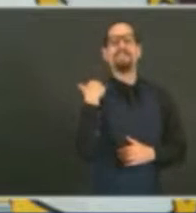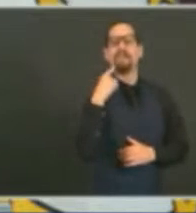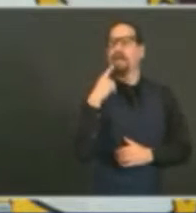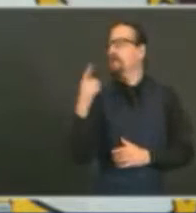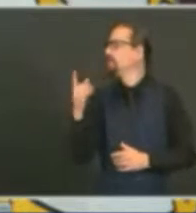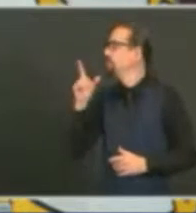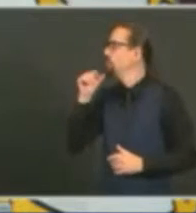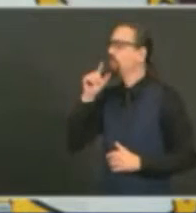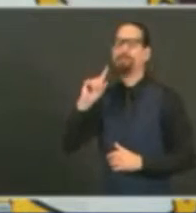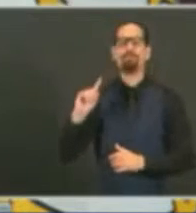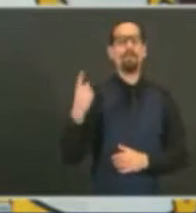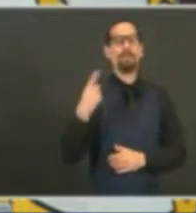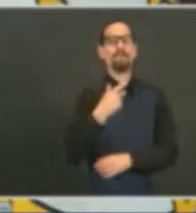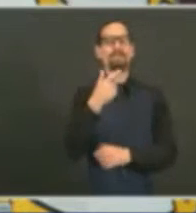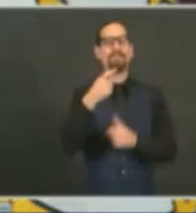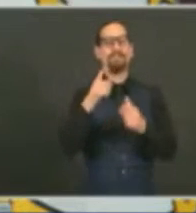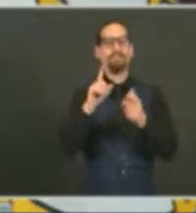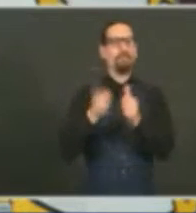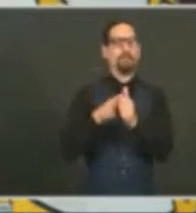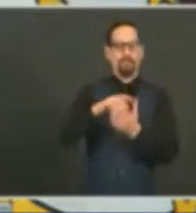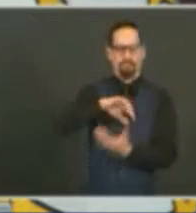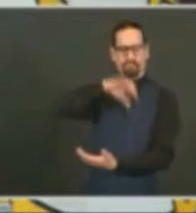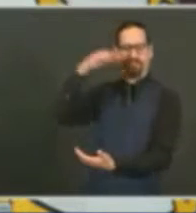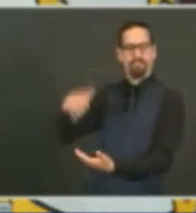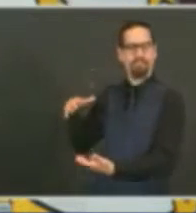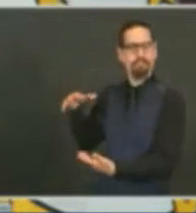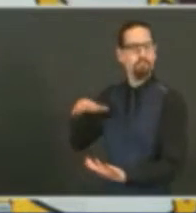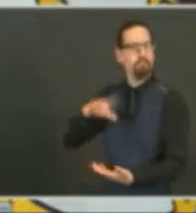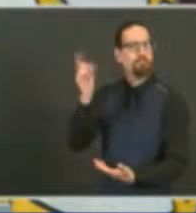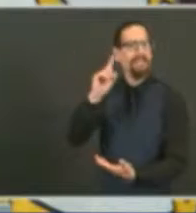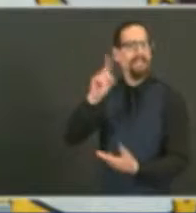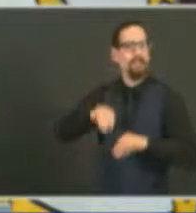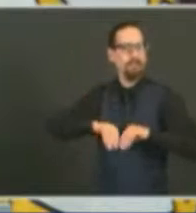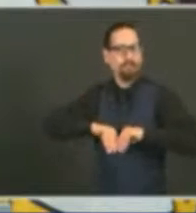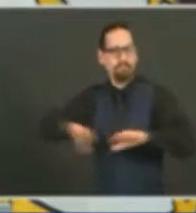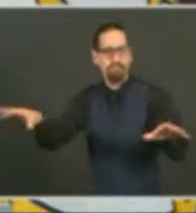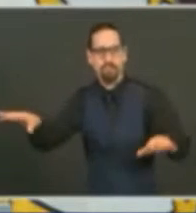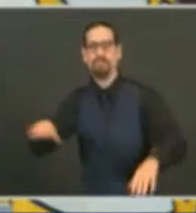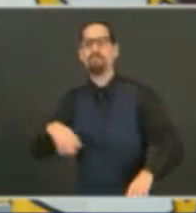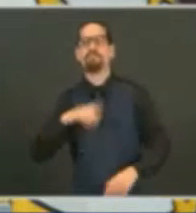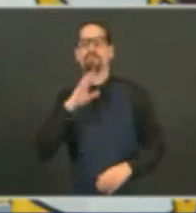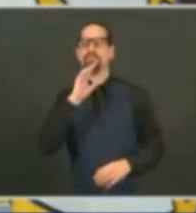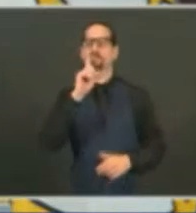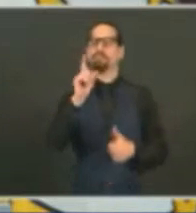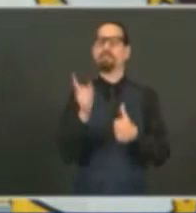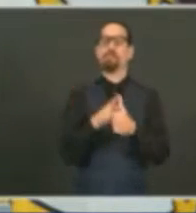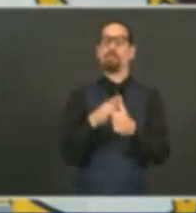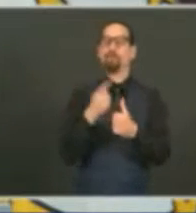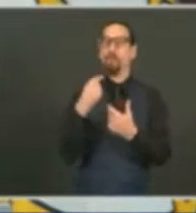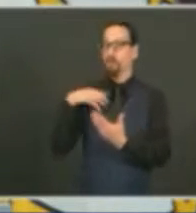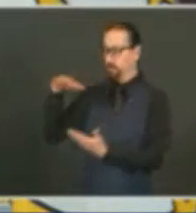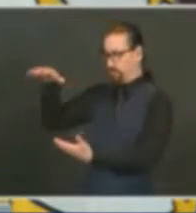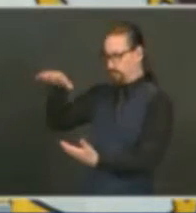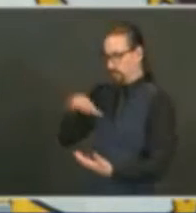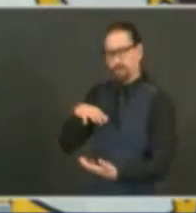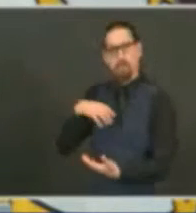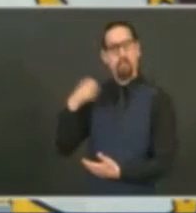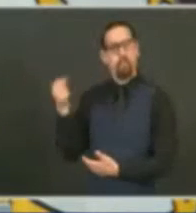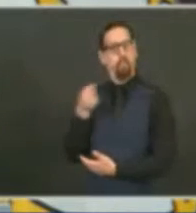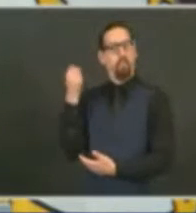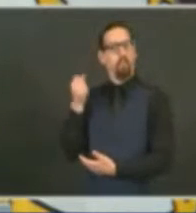will we be getting it out to people in Rhode Island? Immediately is the answer. So we're already, and have been for weeks,